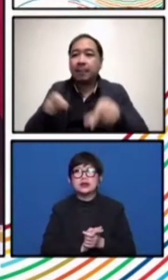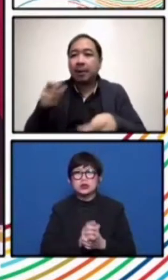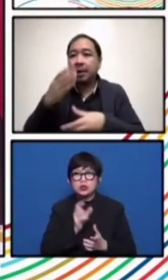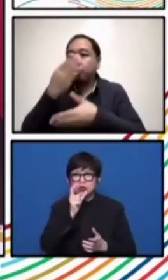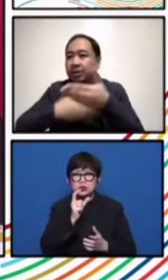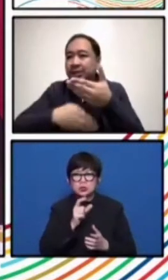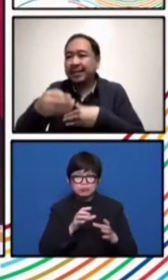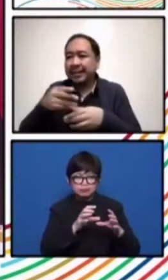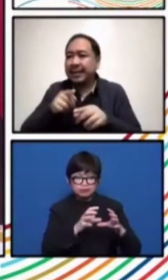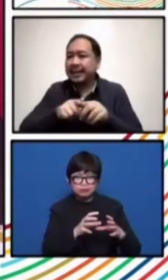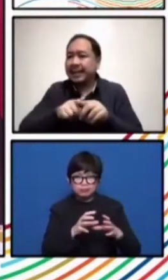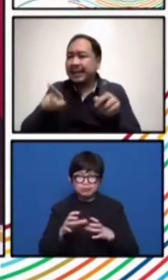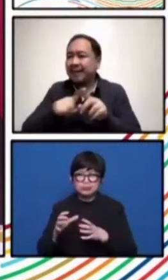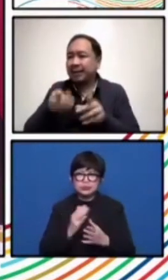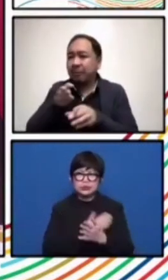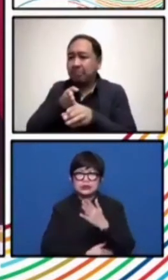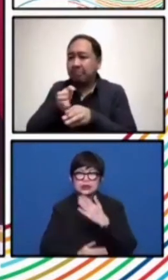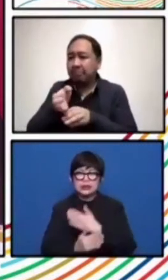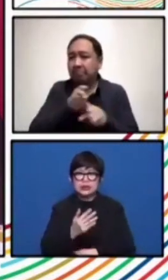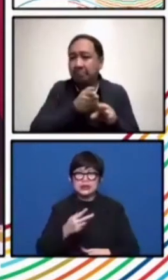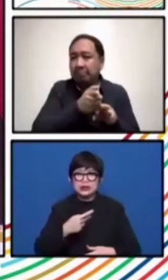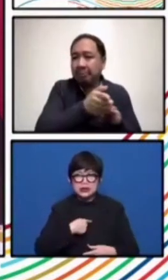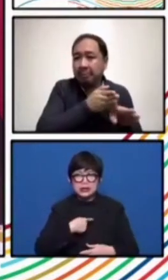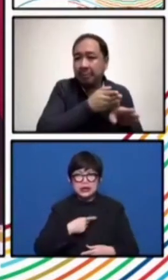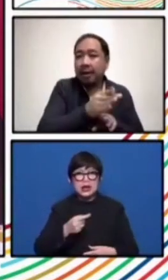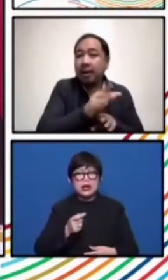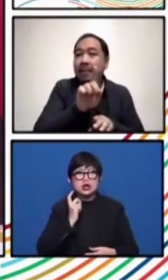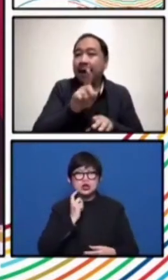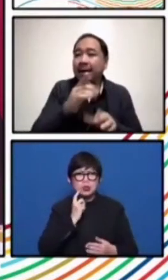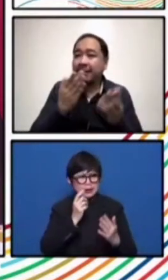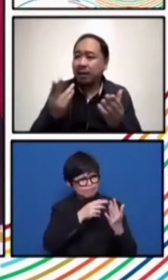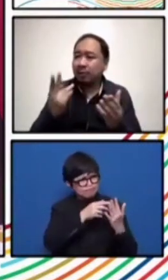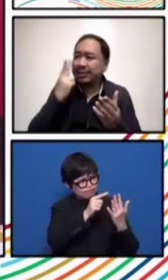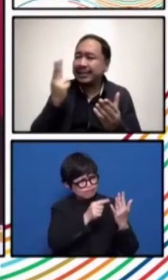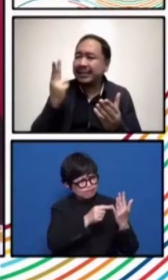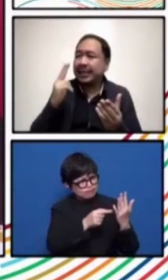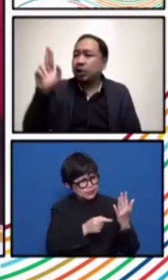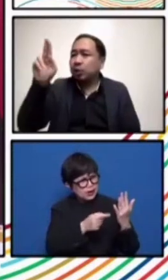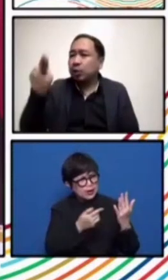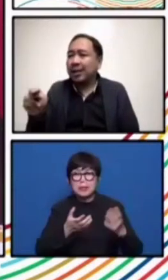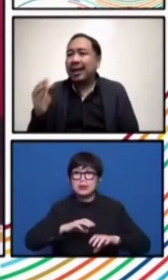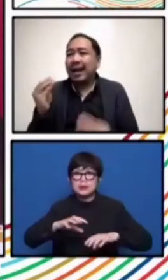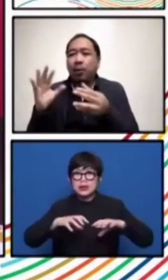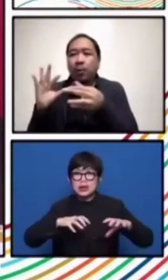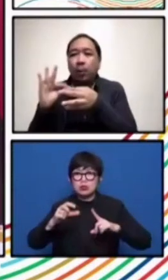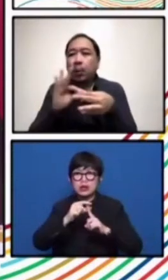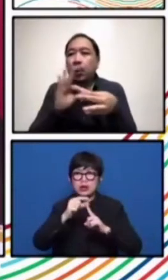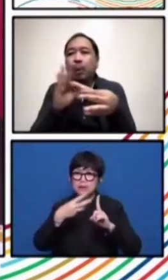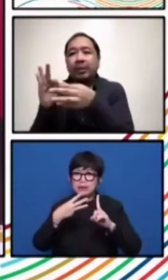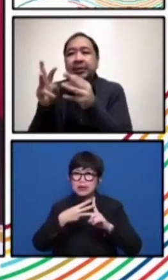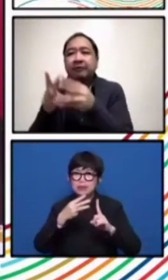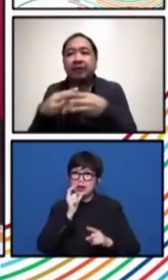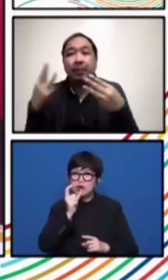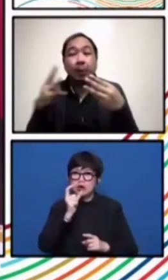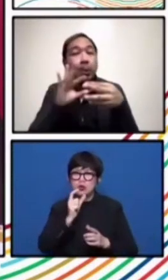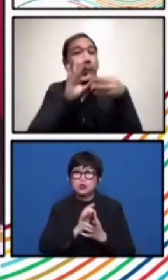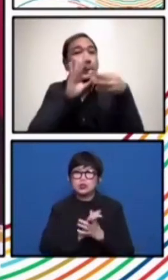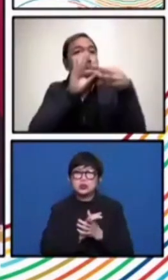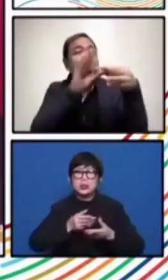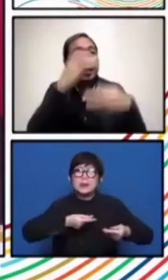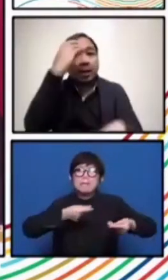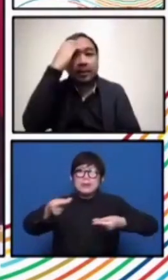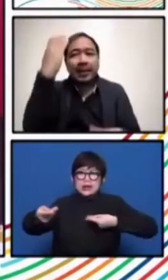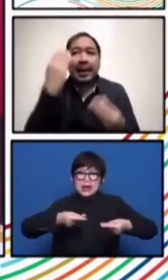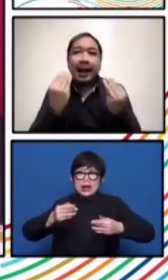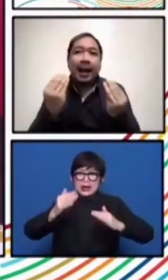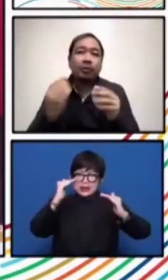to identify what the U.N can do through our cooperation framework that I mentioned earlier to address those gaps